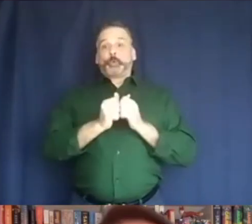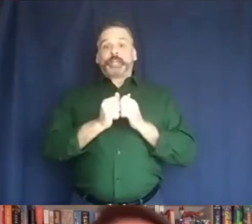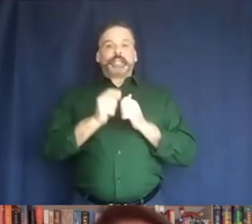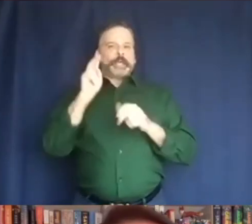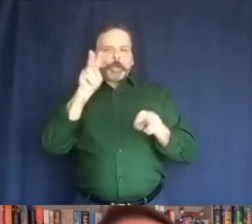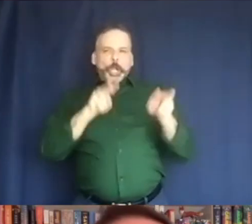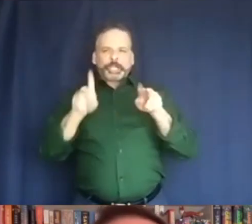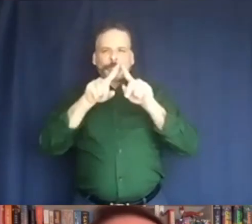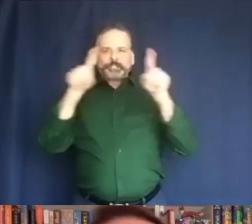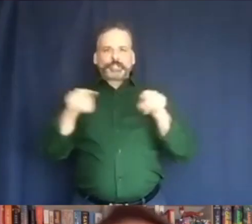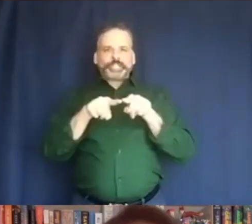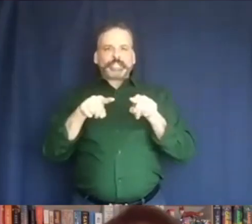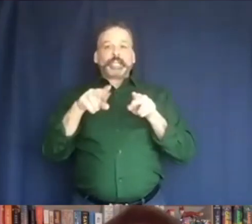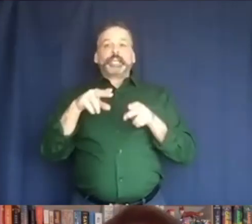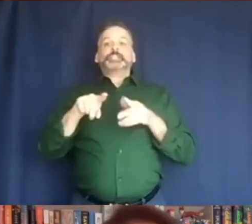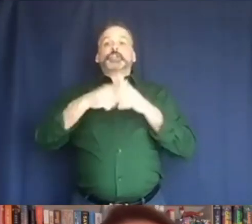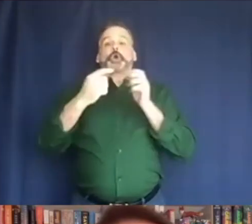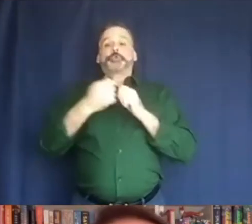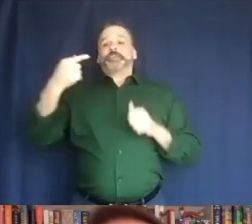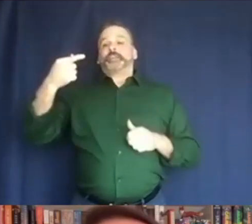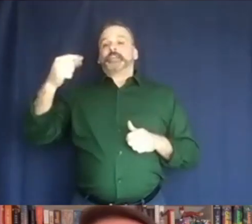looking at my screen, we'll start out with Genevieve.